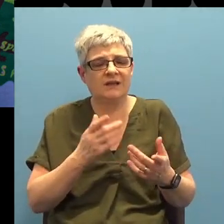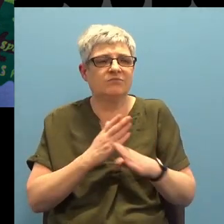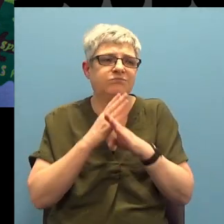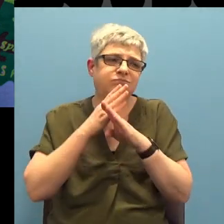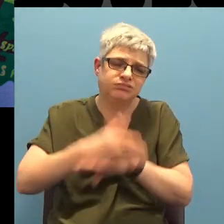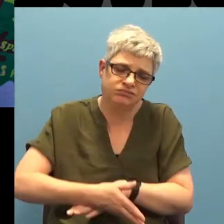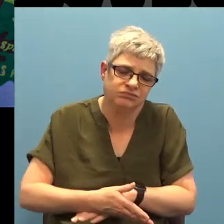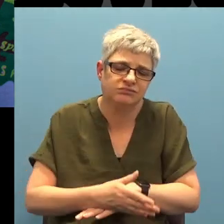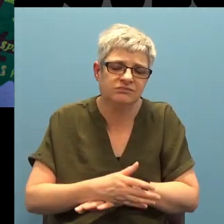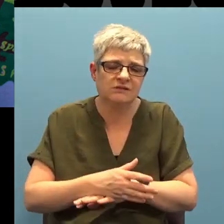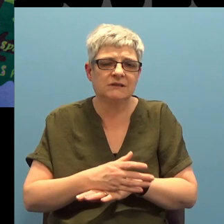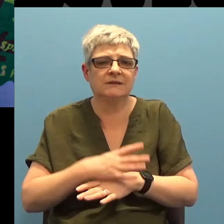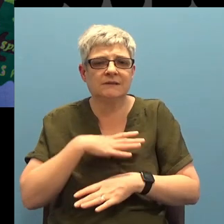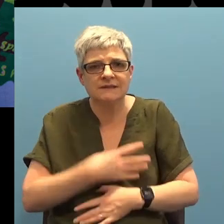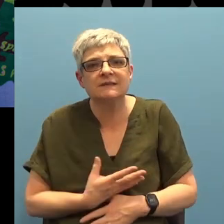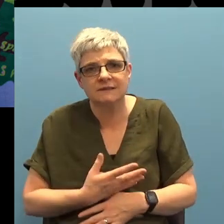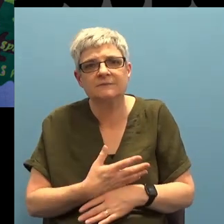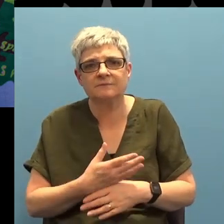overstretched.